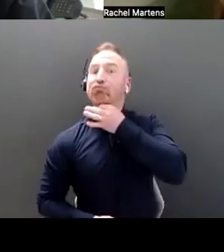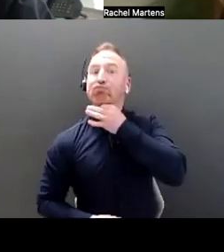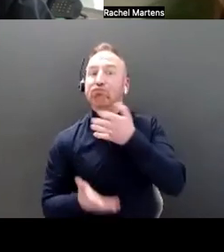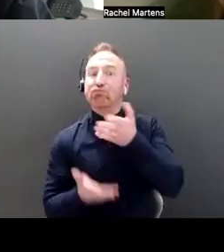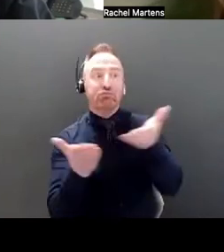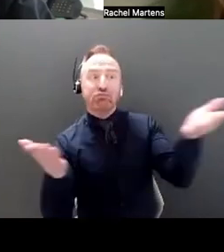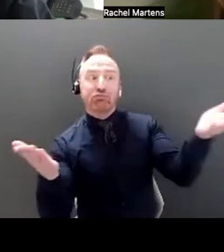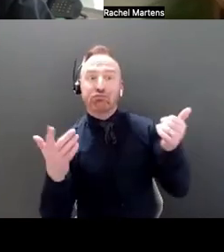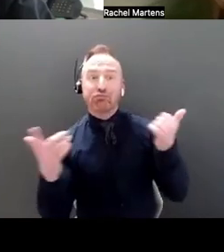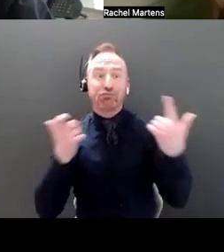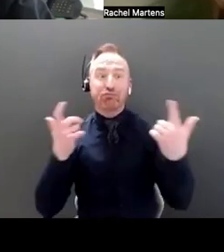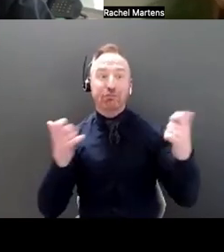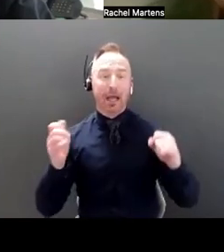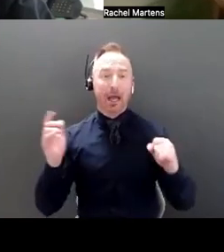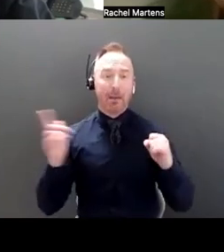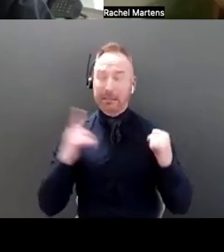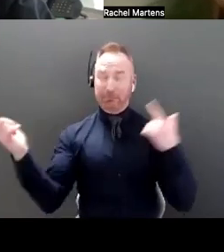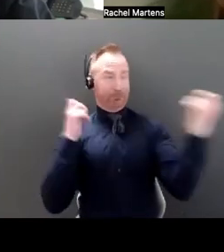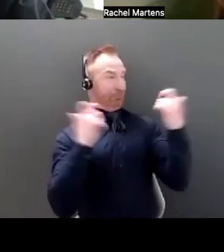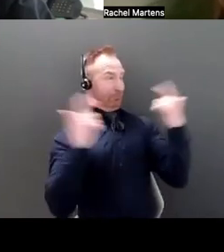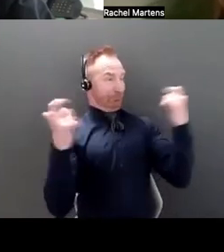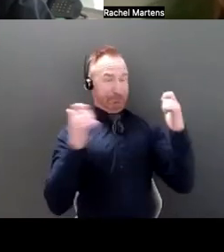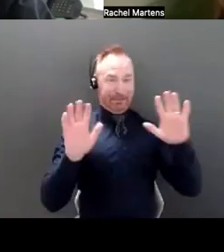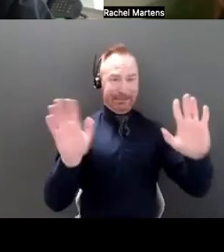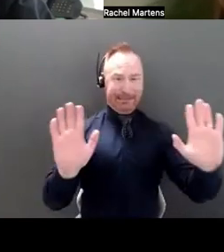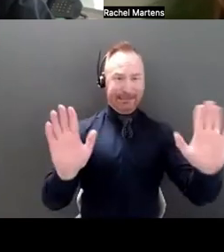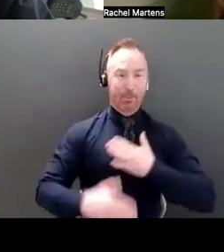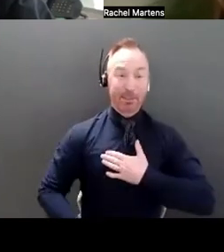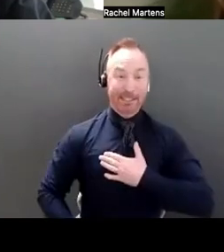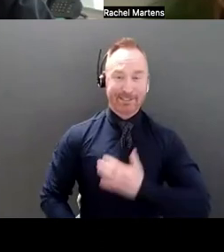Not all at once, please.